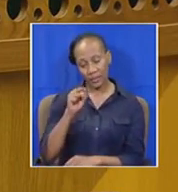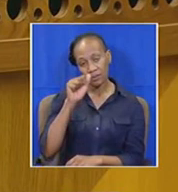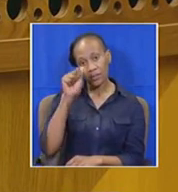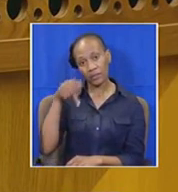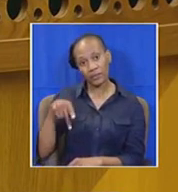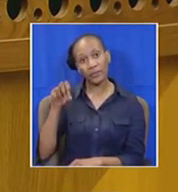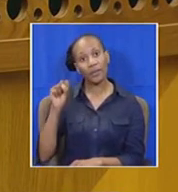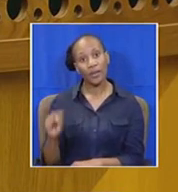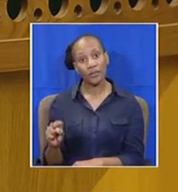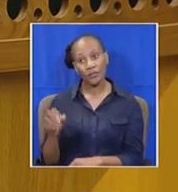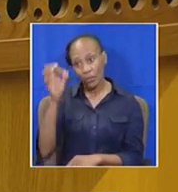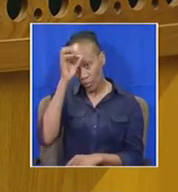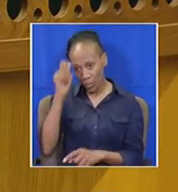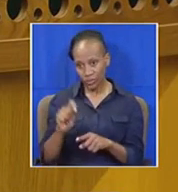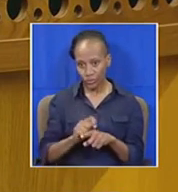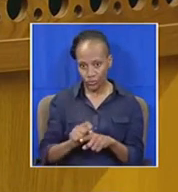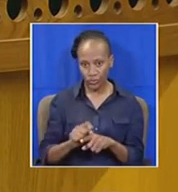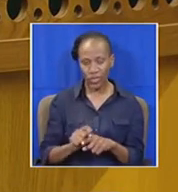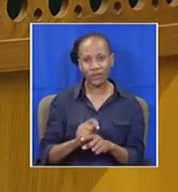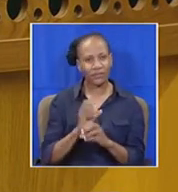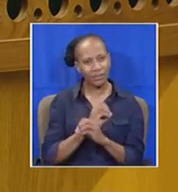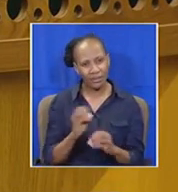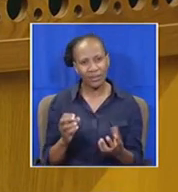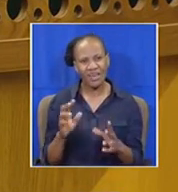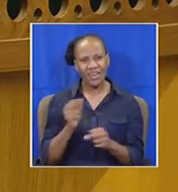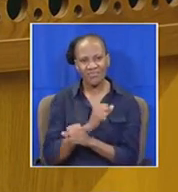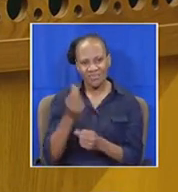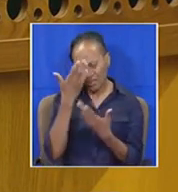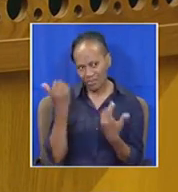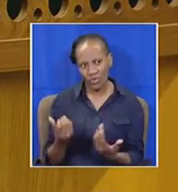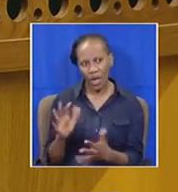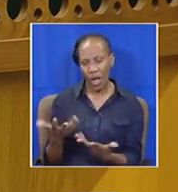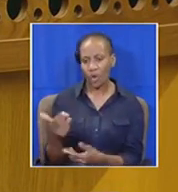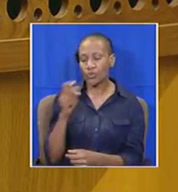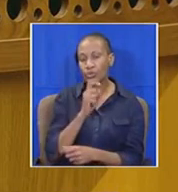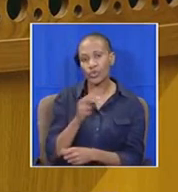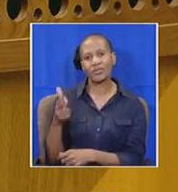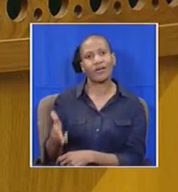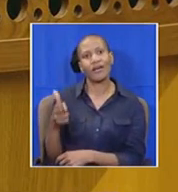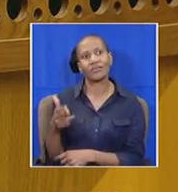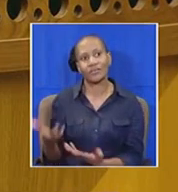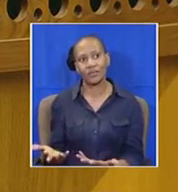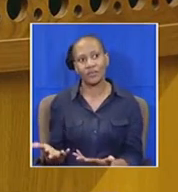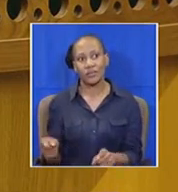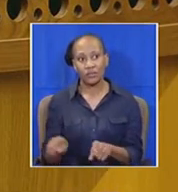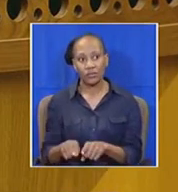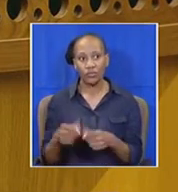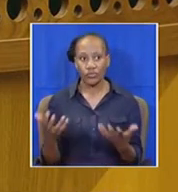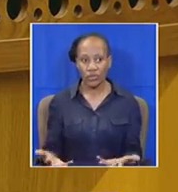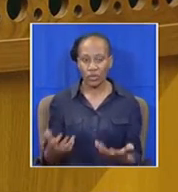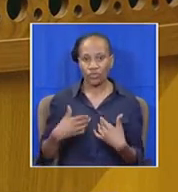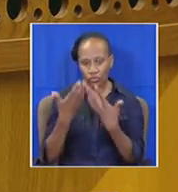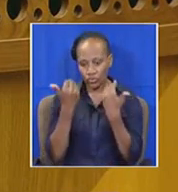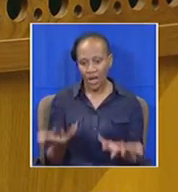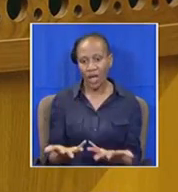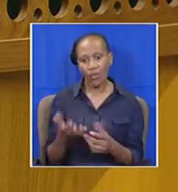police officers through ongoing accredited training in firearms use, as well as alternative tactics and strategies to use